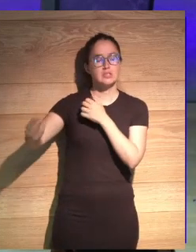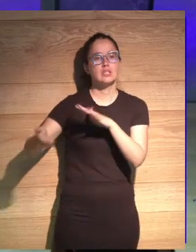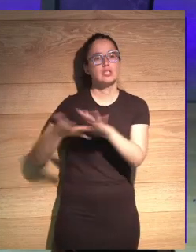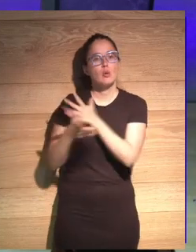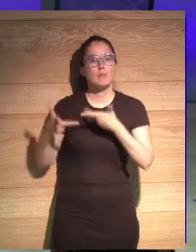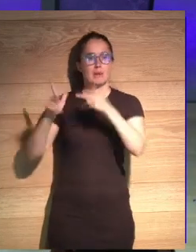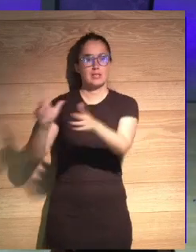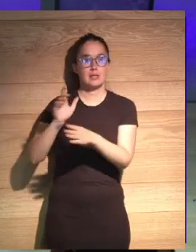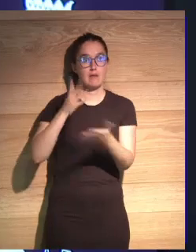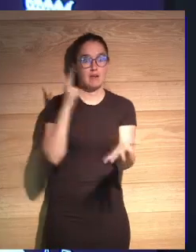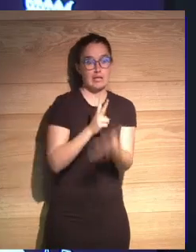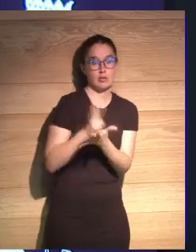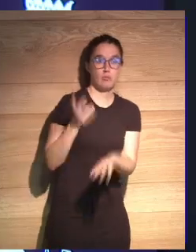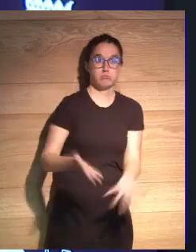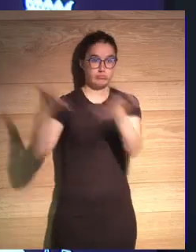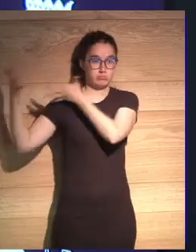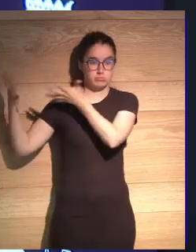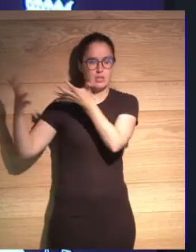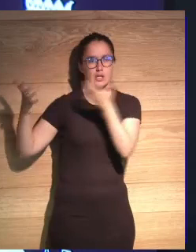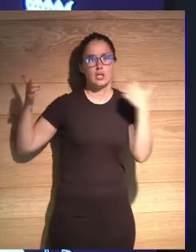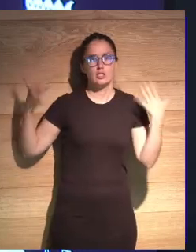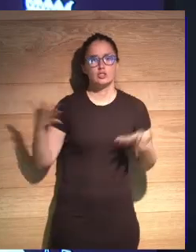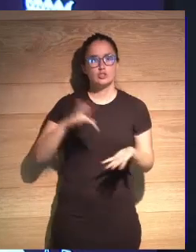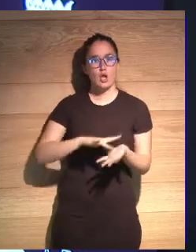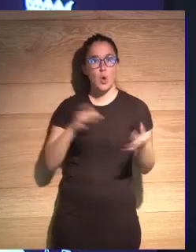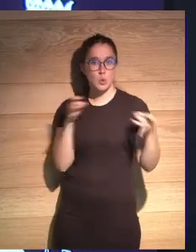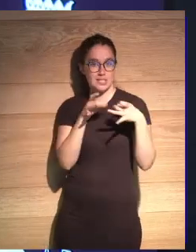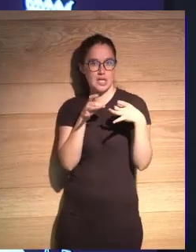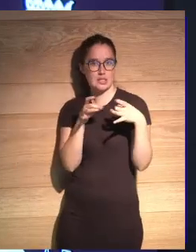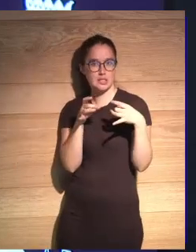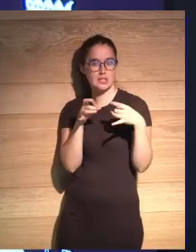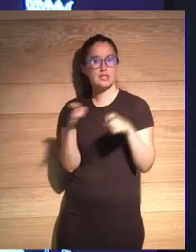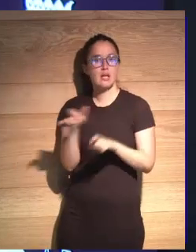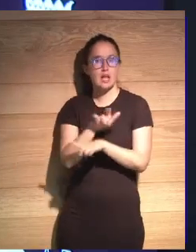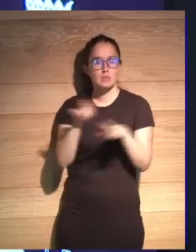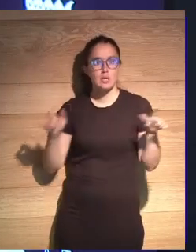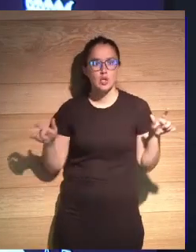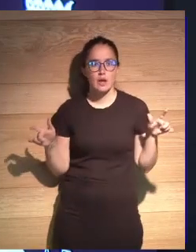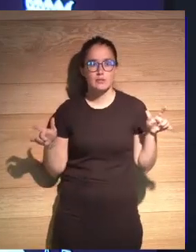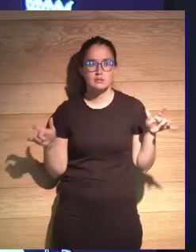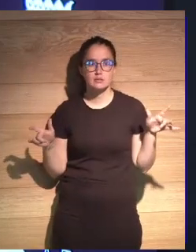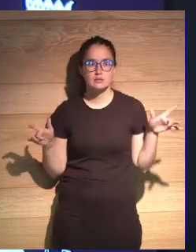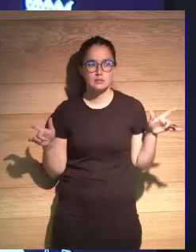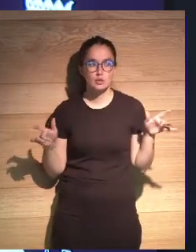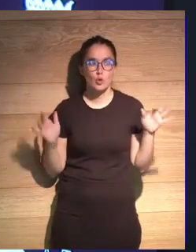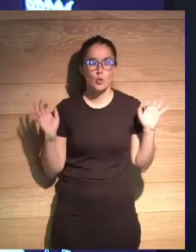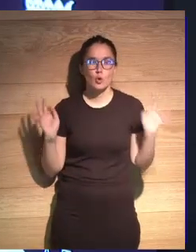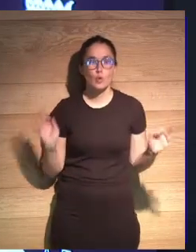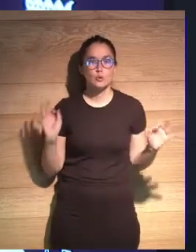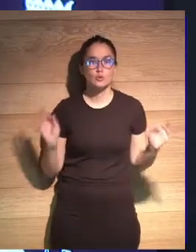and the damage maker are the ones that overcome the challenges. And there is a